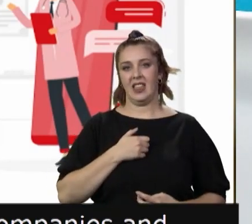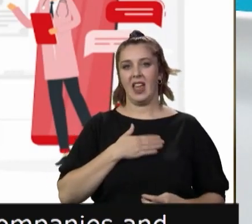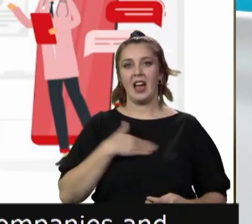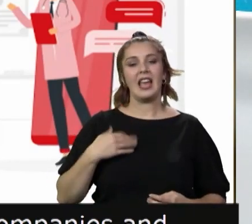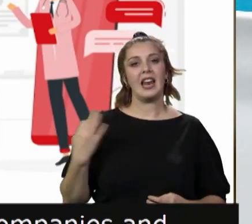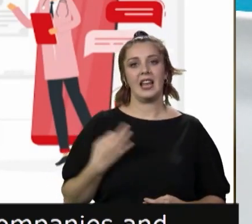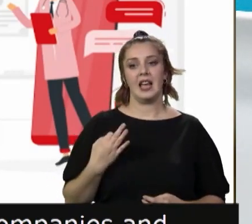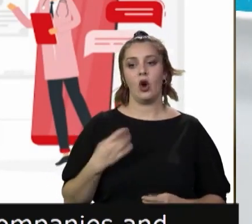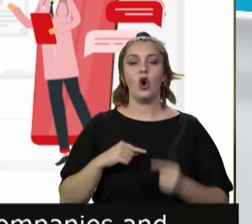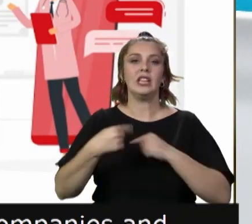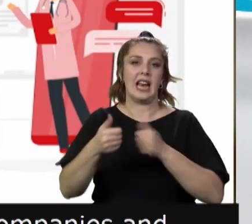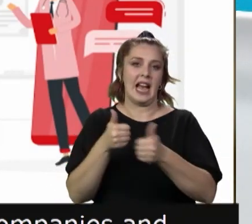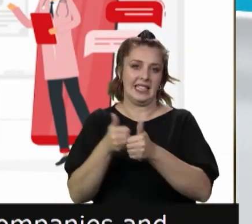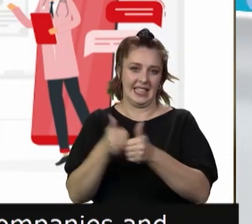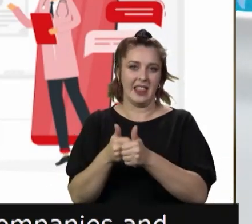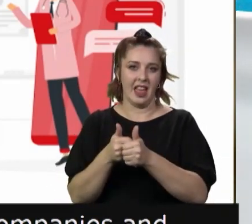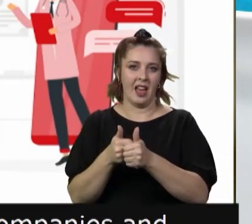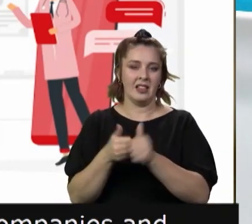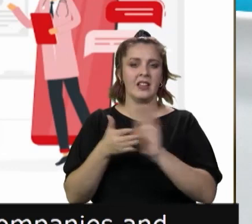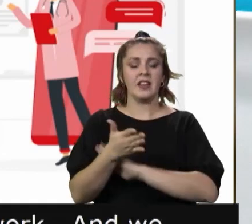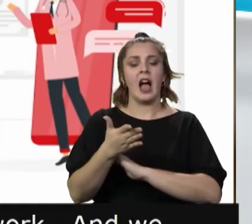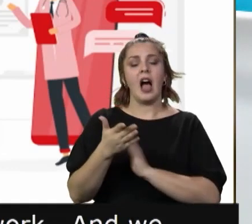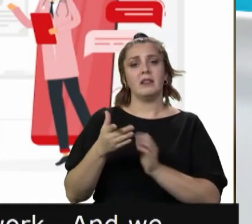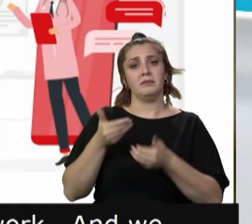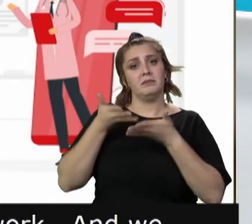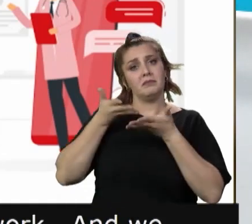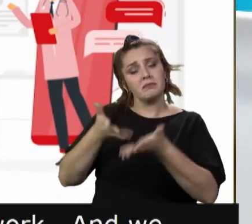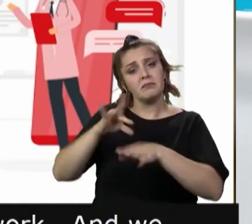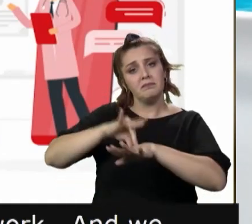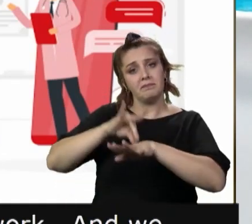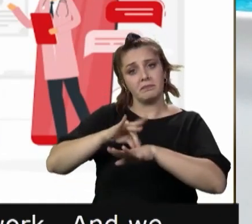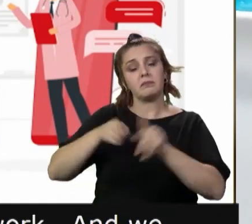And we finally have remote assistance.